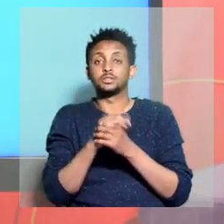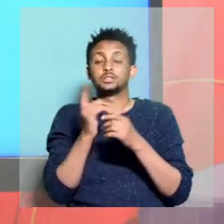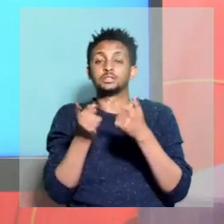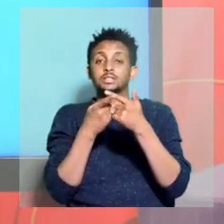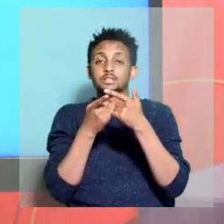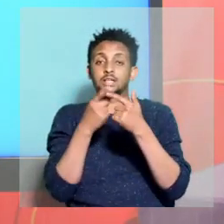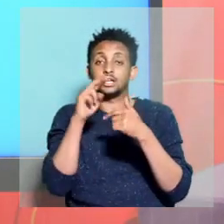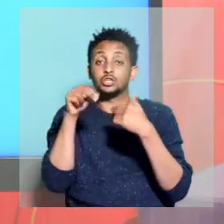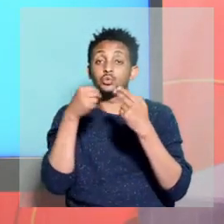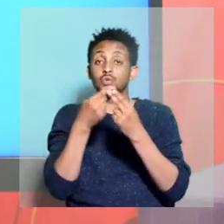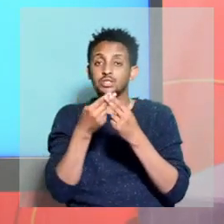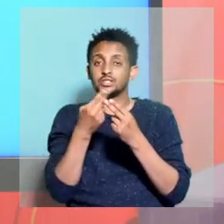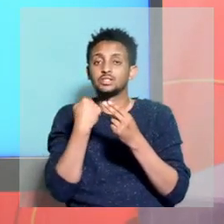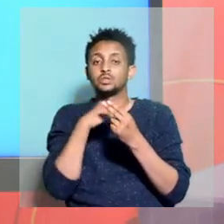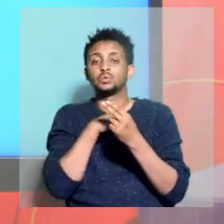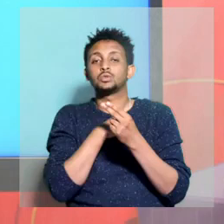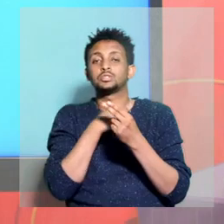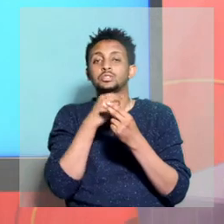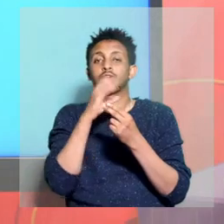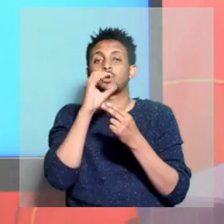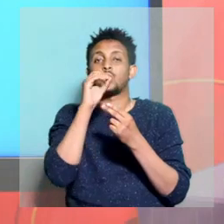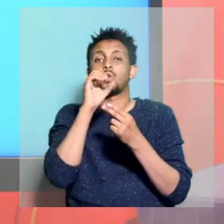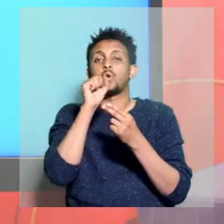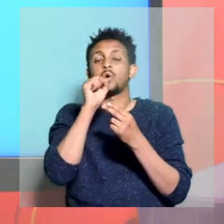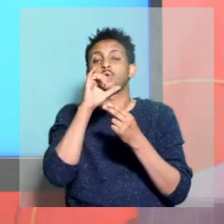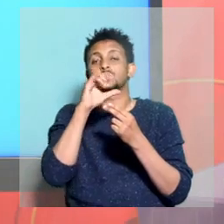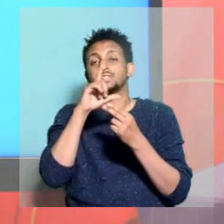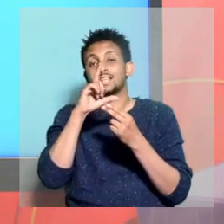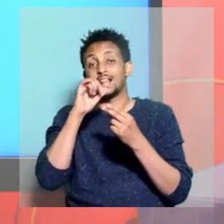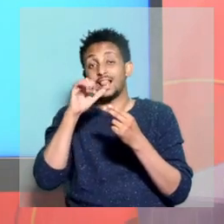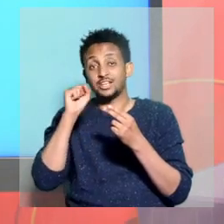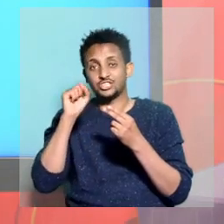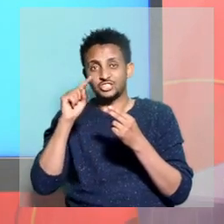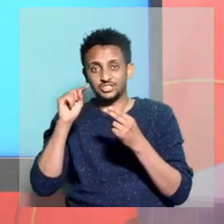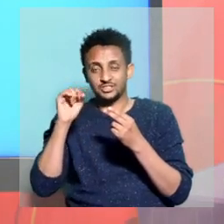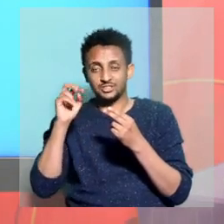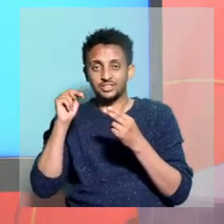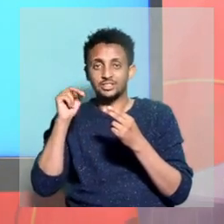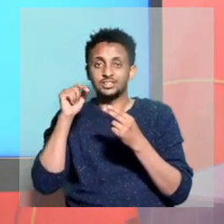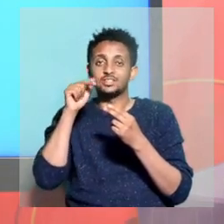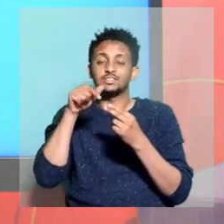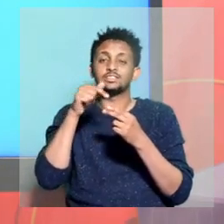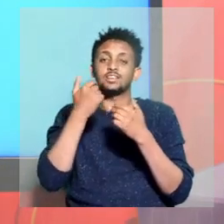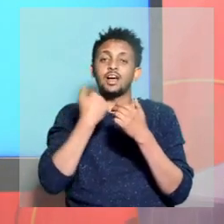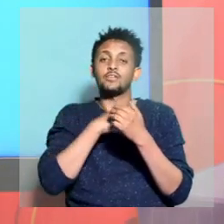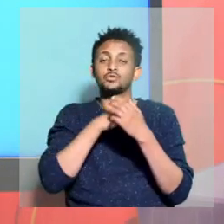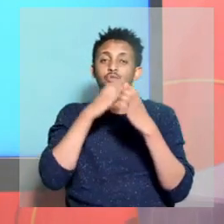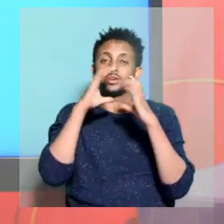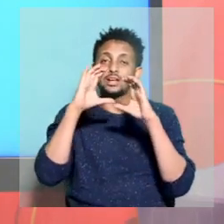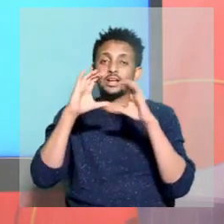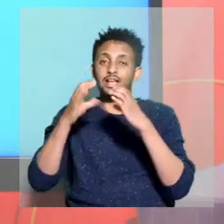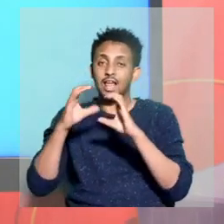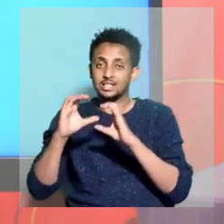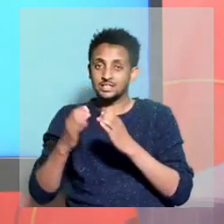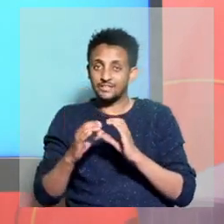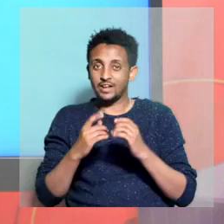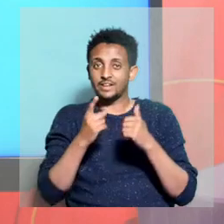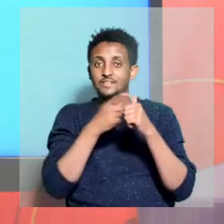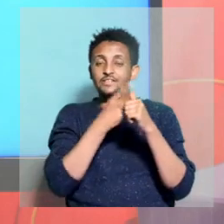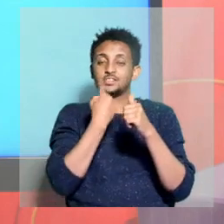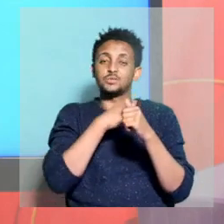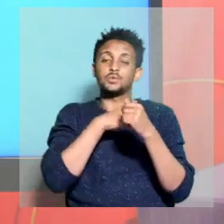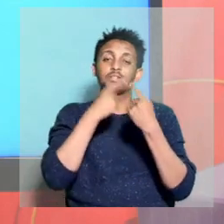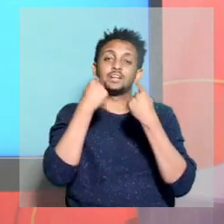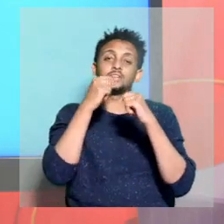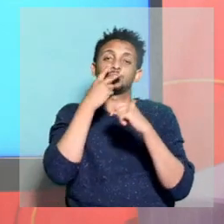second unit, which is oscillations and waves. So we should have to classify these two. First, we'll try to